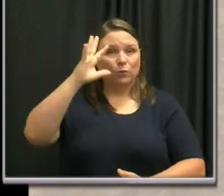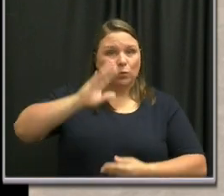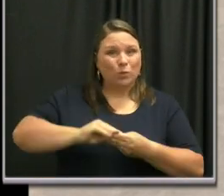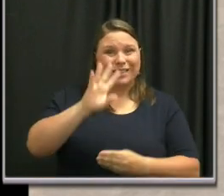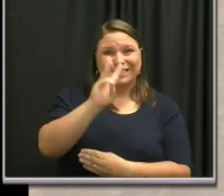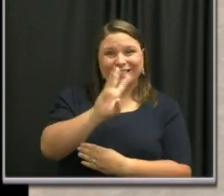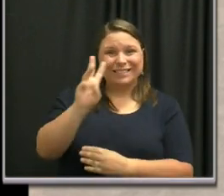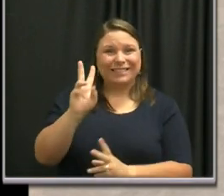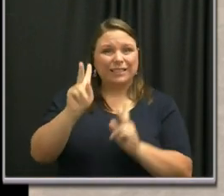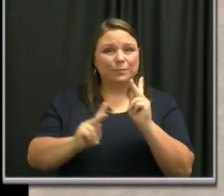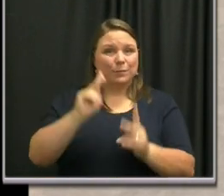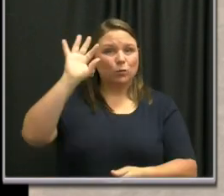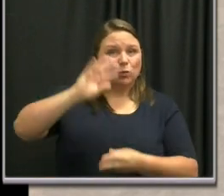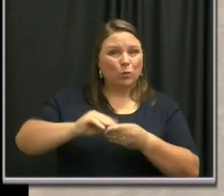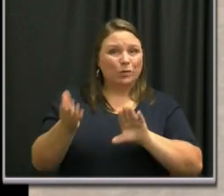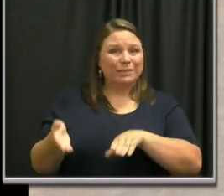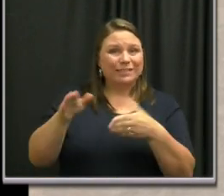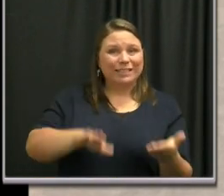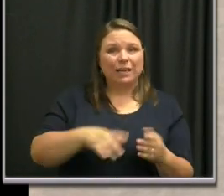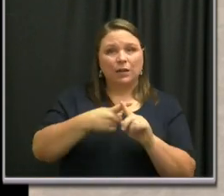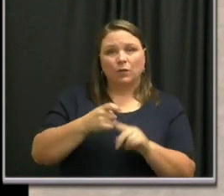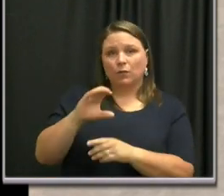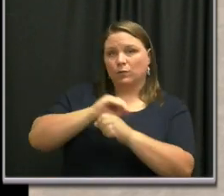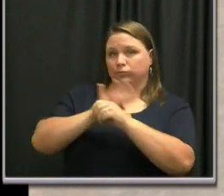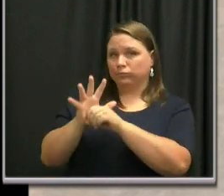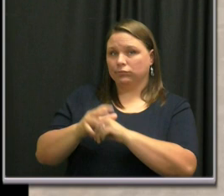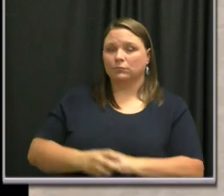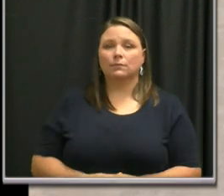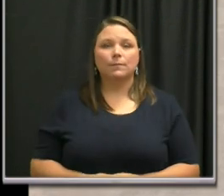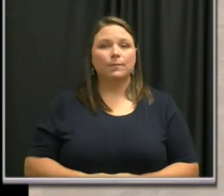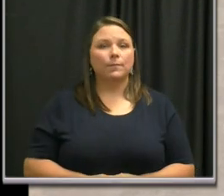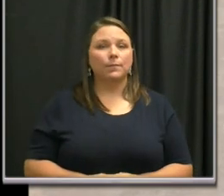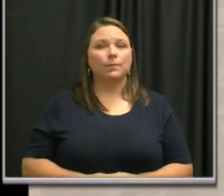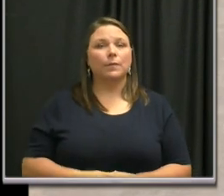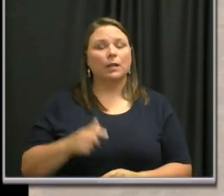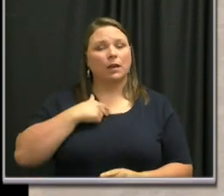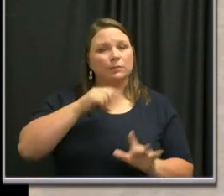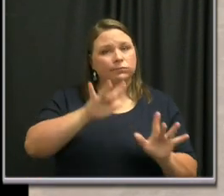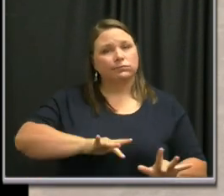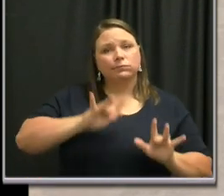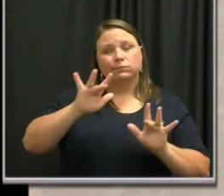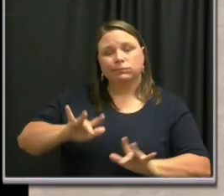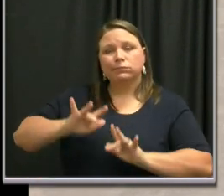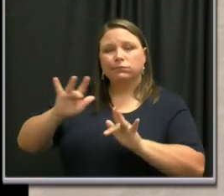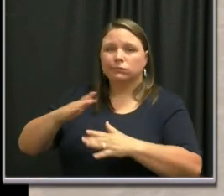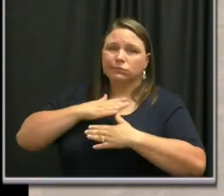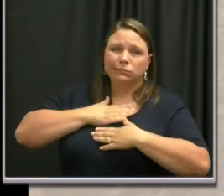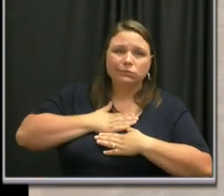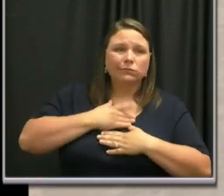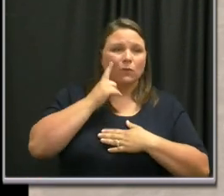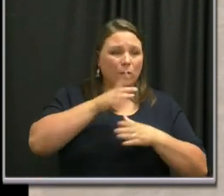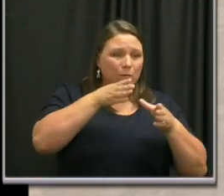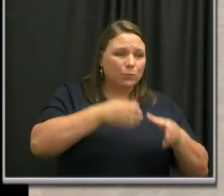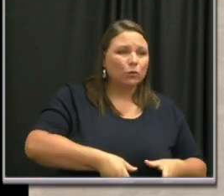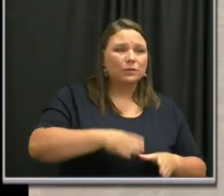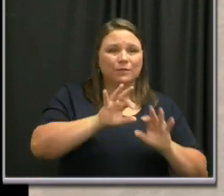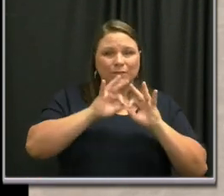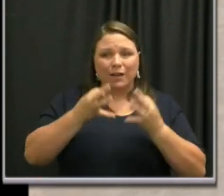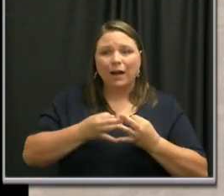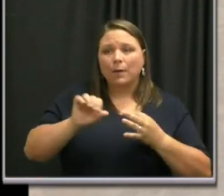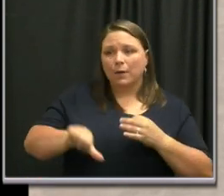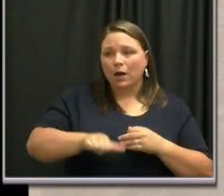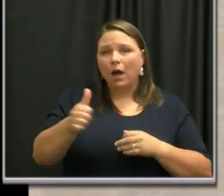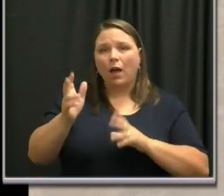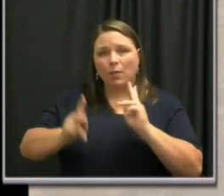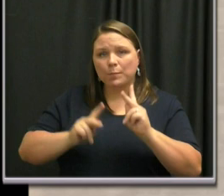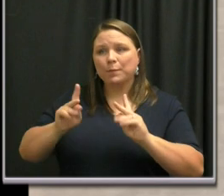66 Nashvillians who have died because of COVID-19. My sympathies go out to this person, as well as all of the other